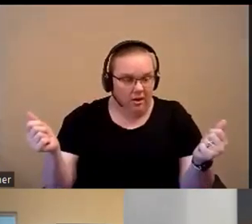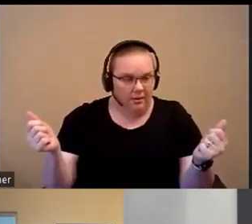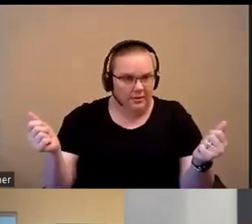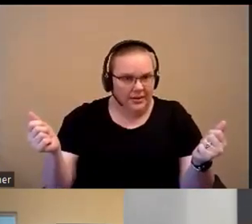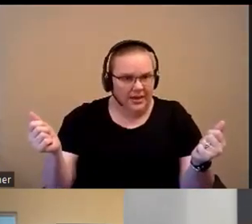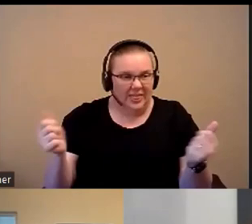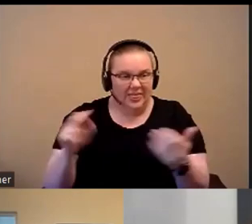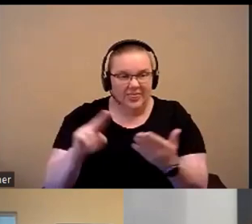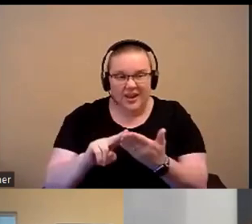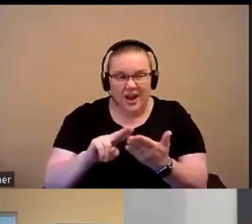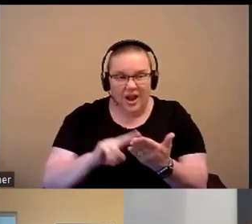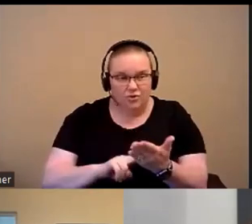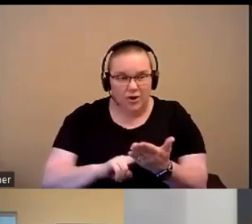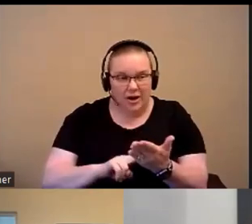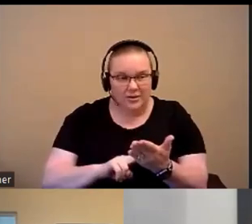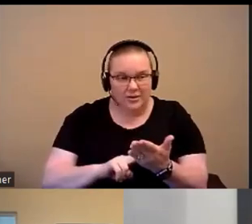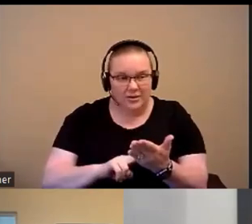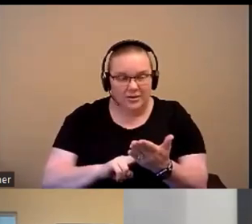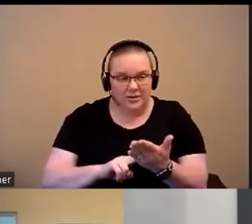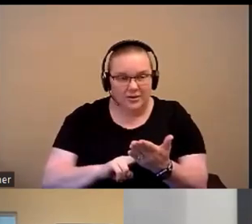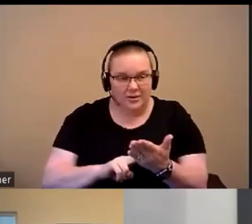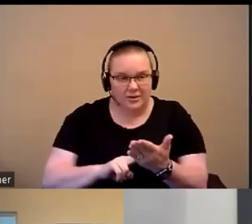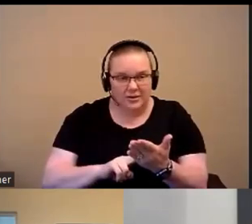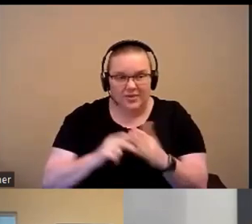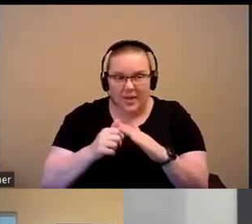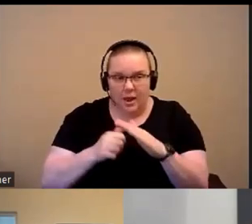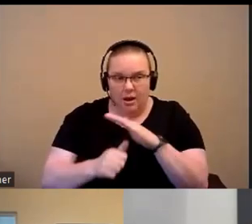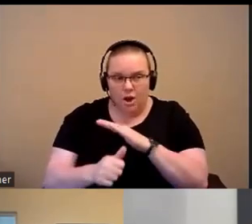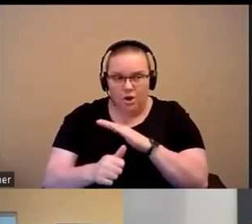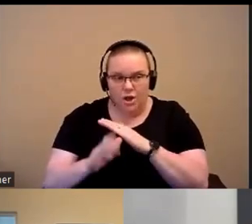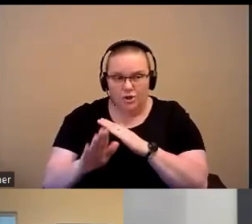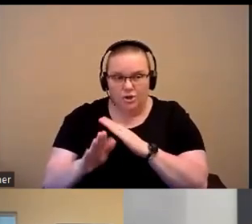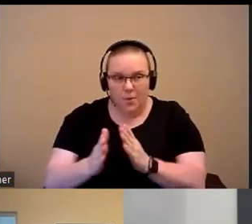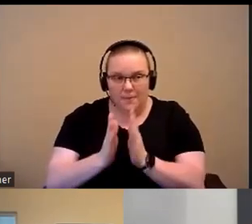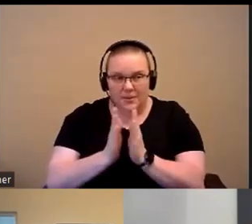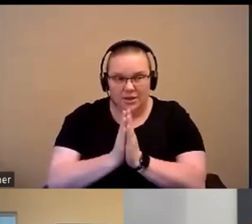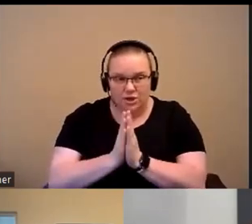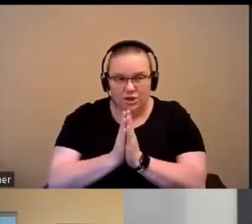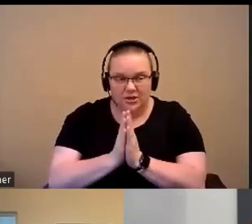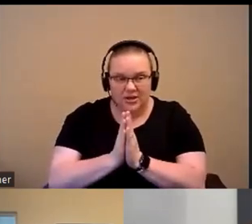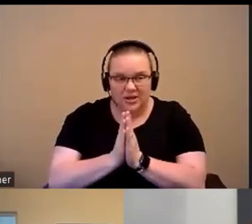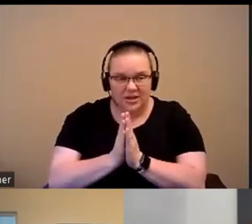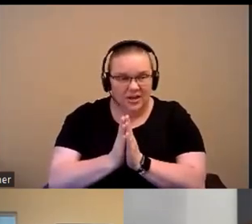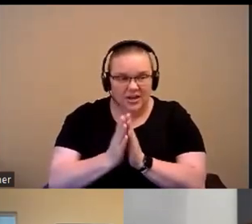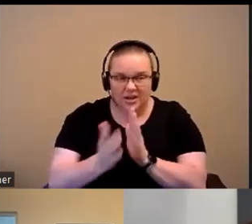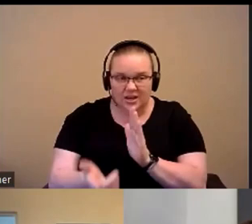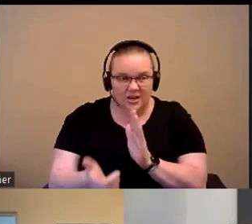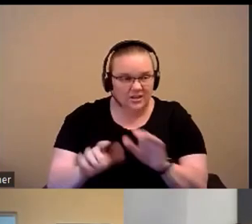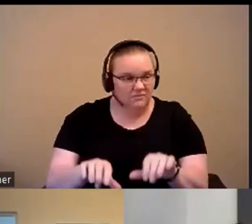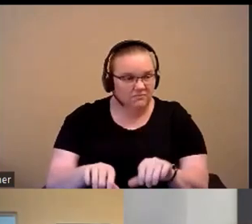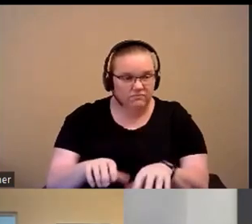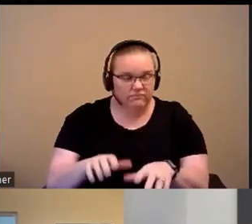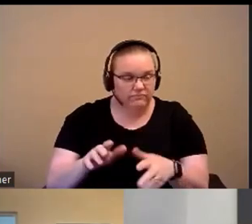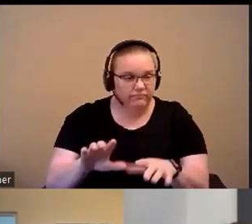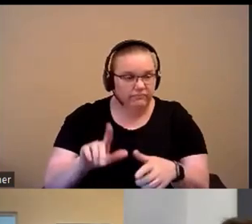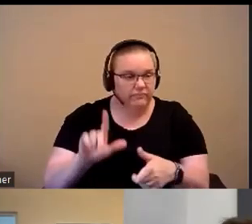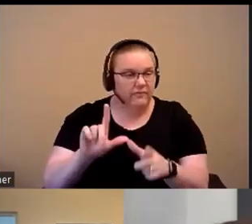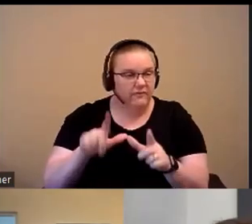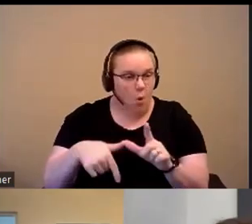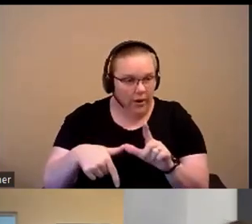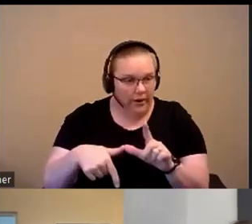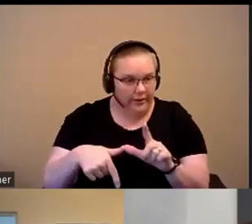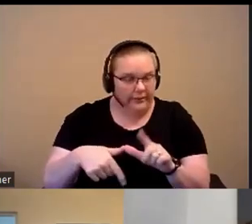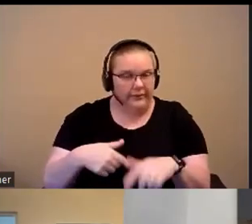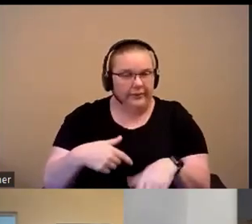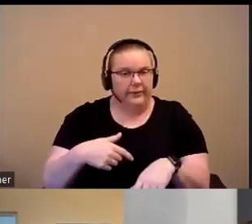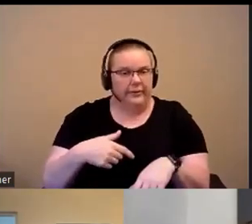the contract that underlies your petition is void, and therefore your petition is probably, I mean,